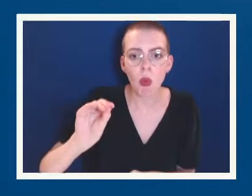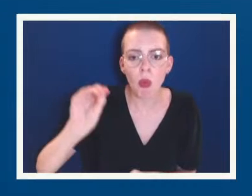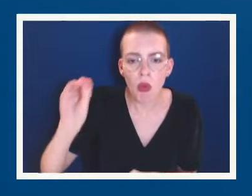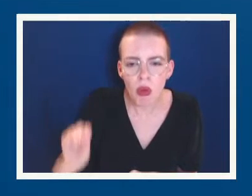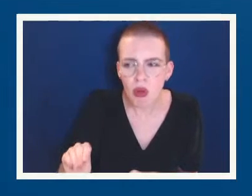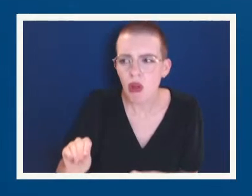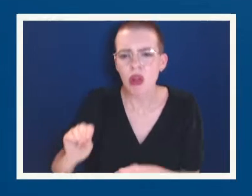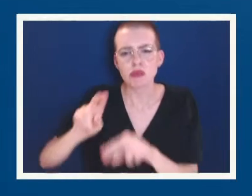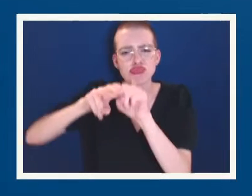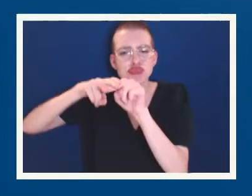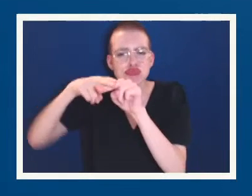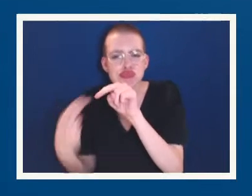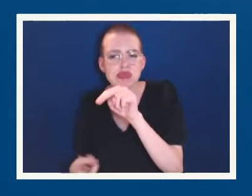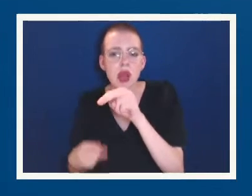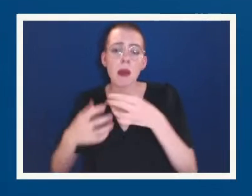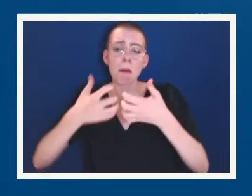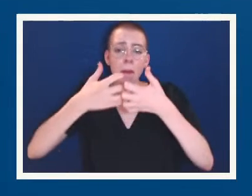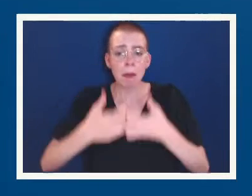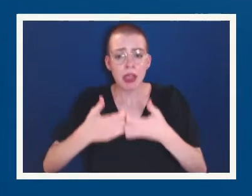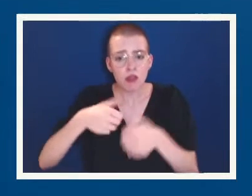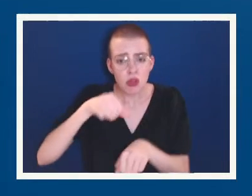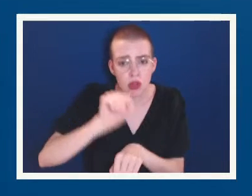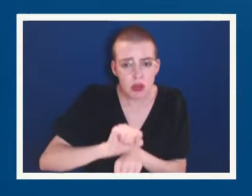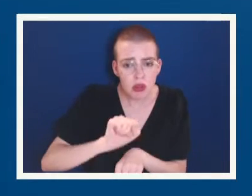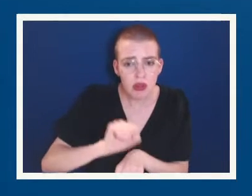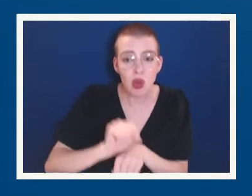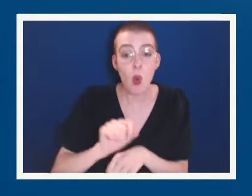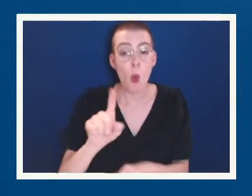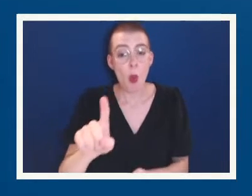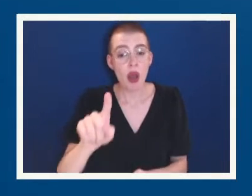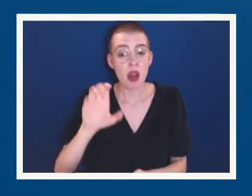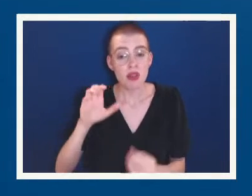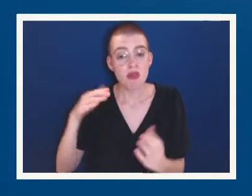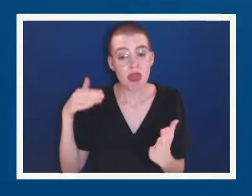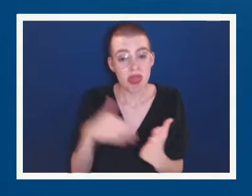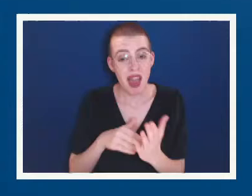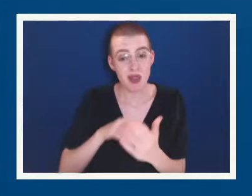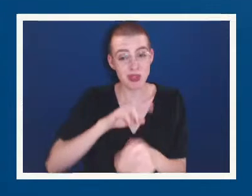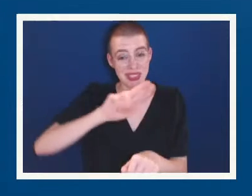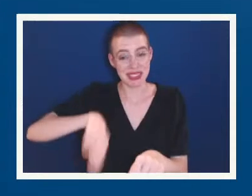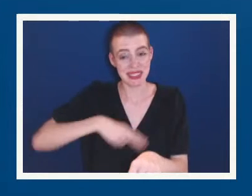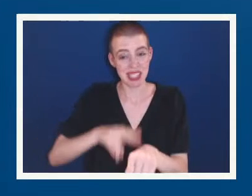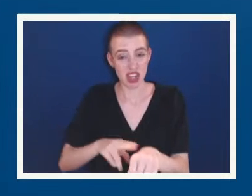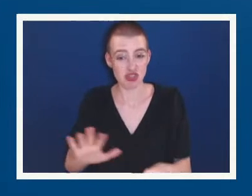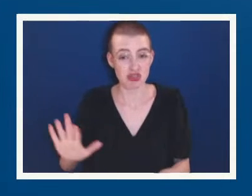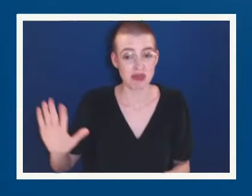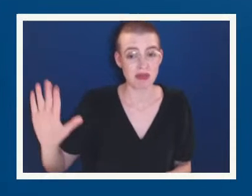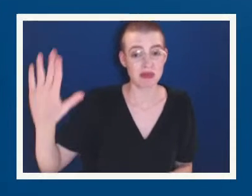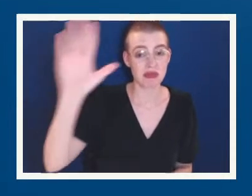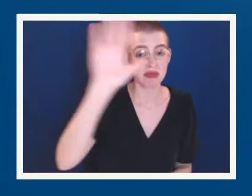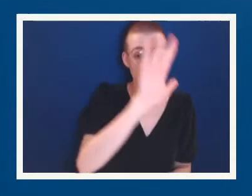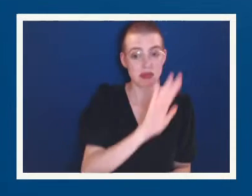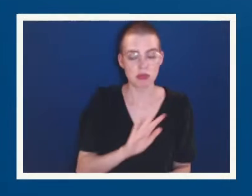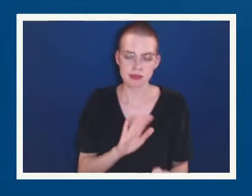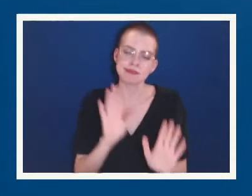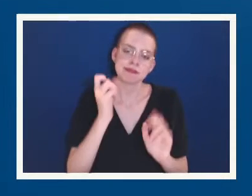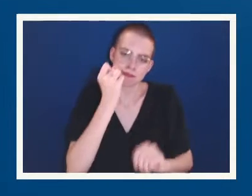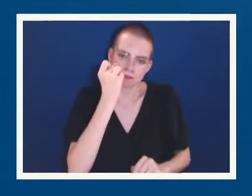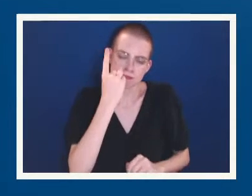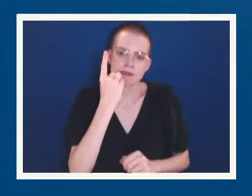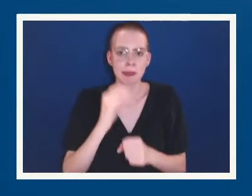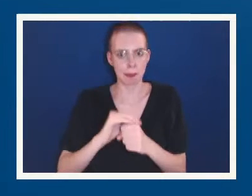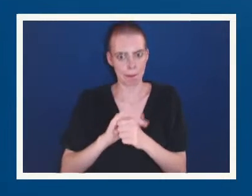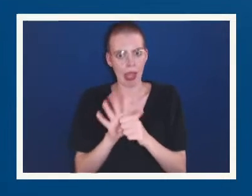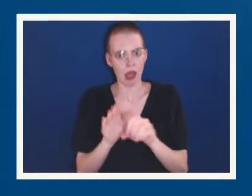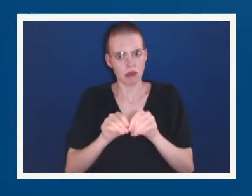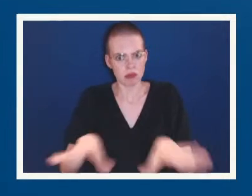hundreds of small businesses here in the state and 100,000 nationwide. Look, folks, the country is in a pandemic with no plan how to